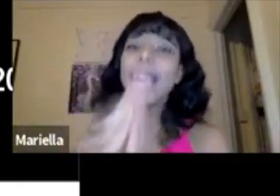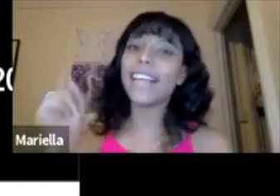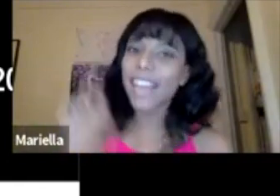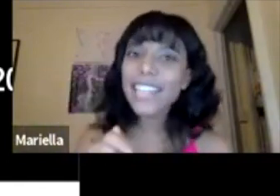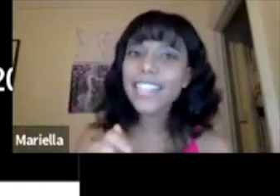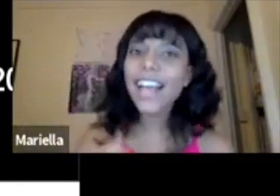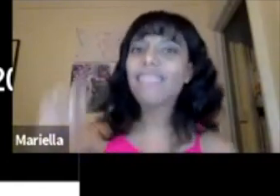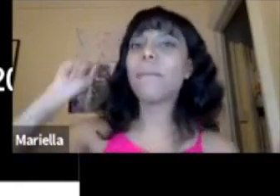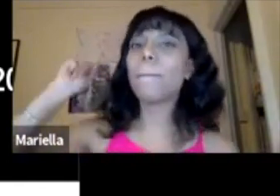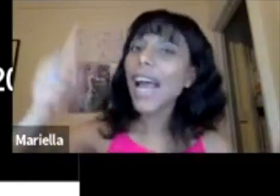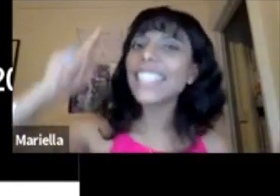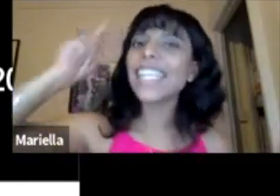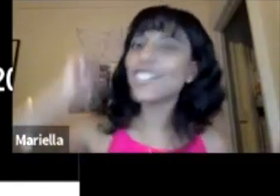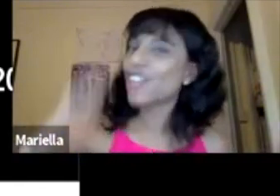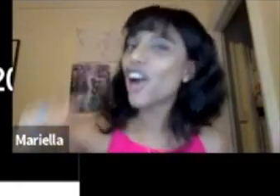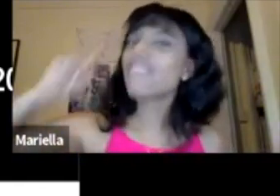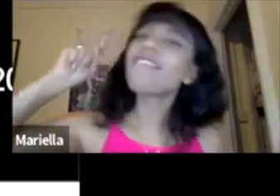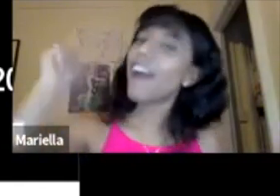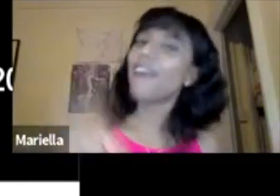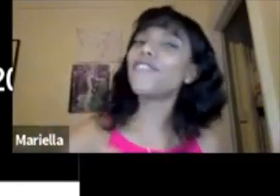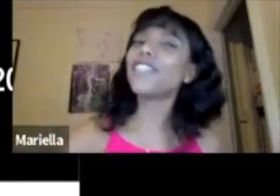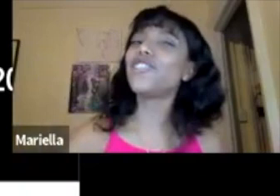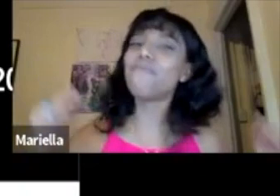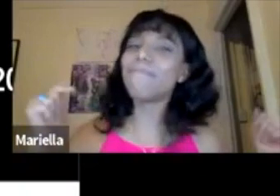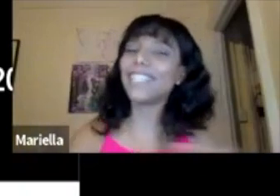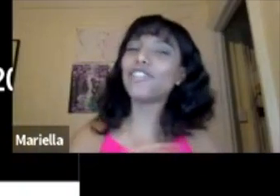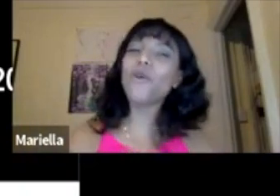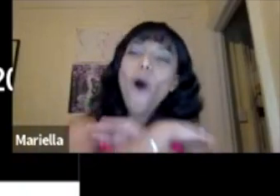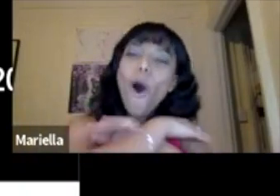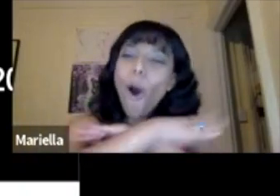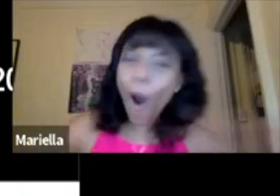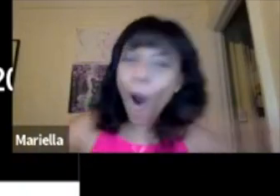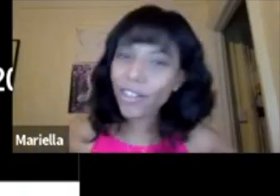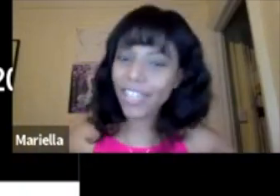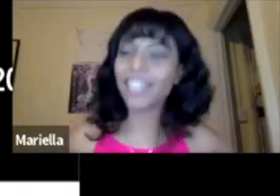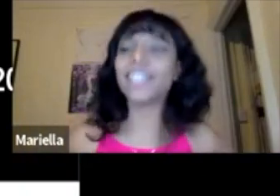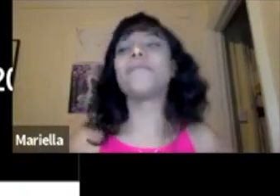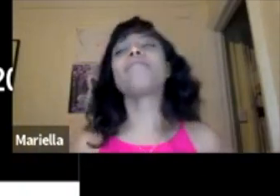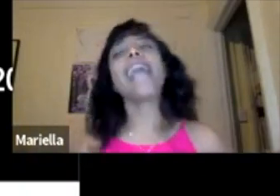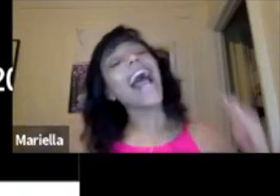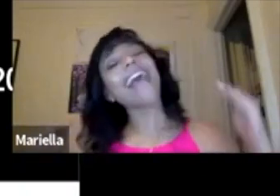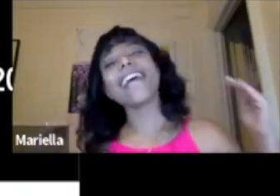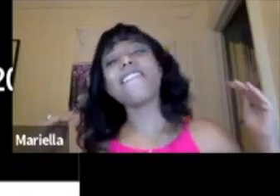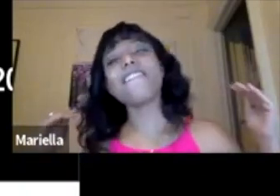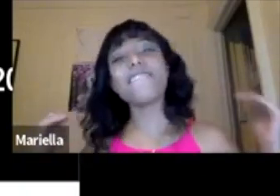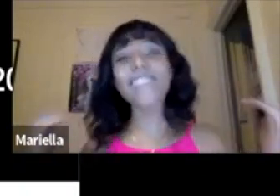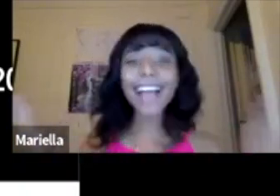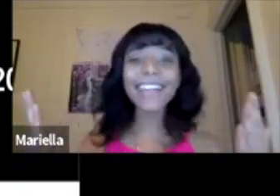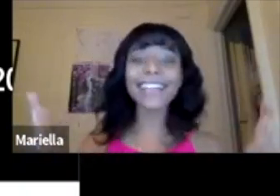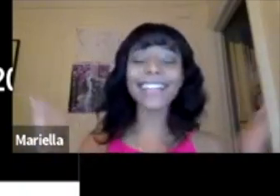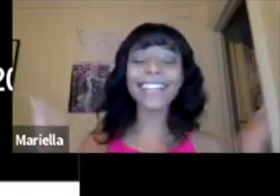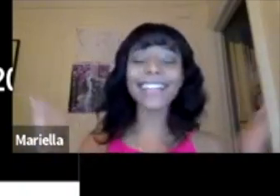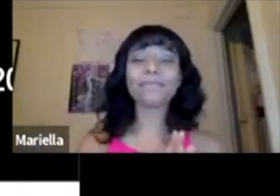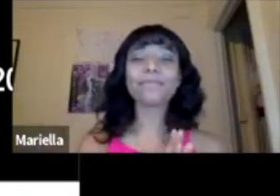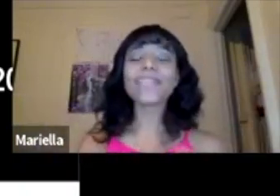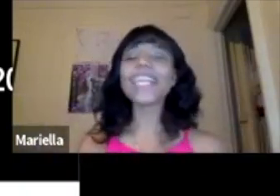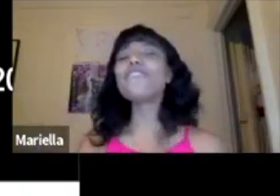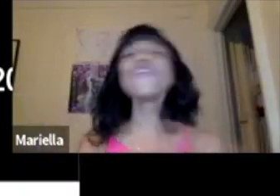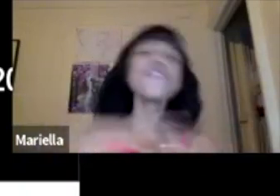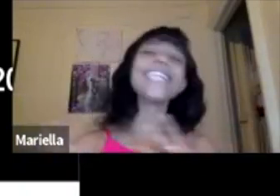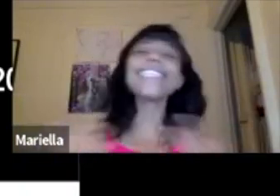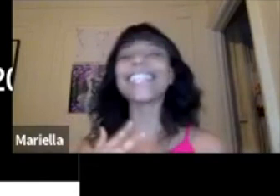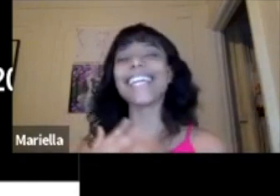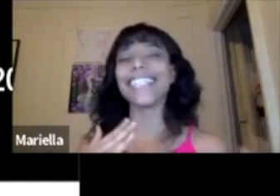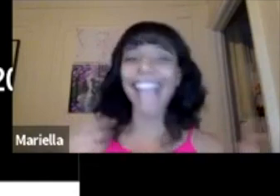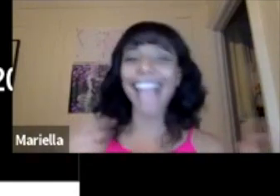can make this the best darn conference you've been to all year. And then finally, if